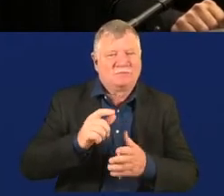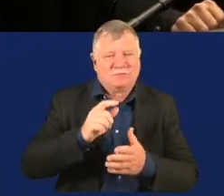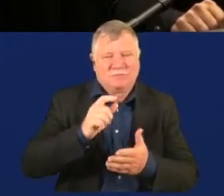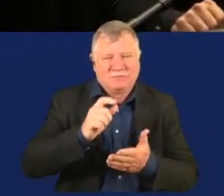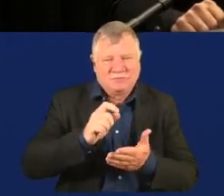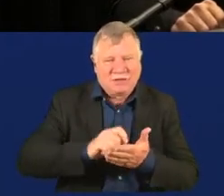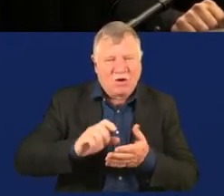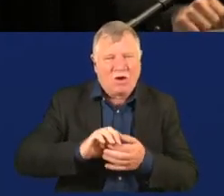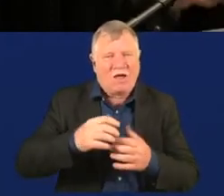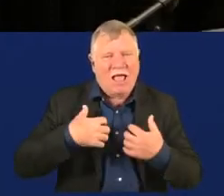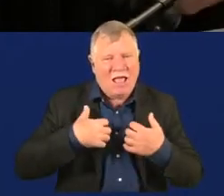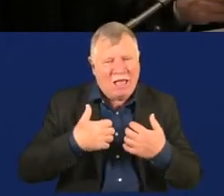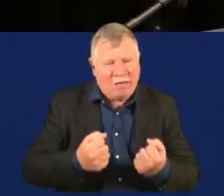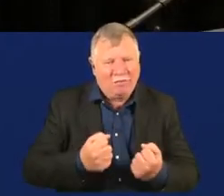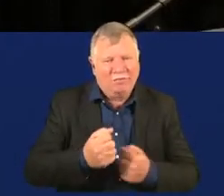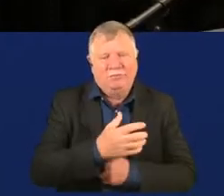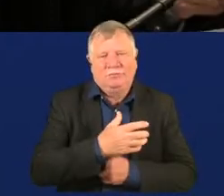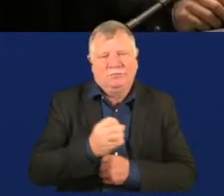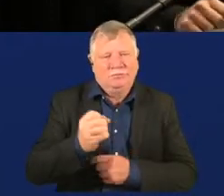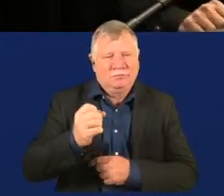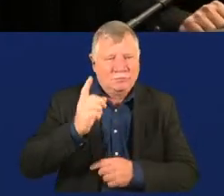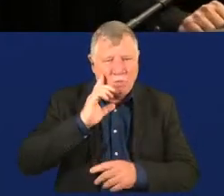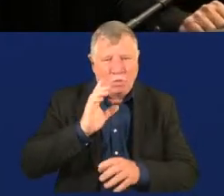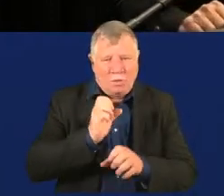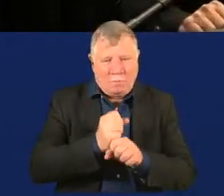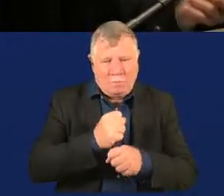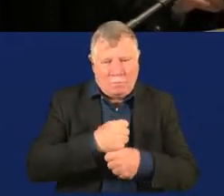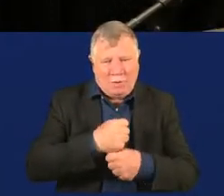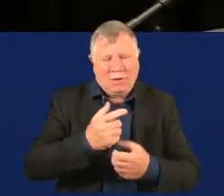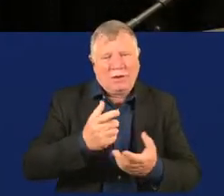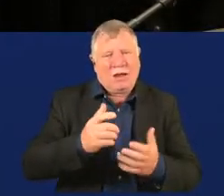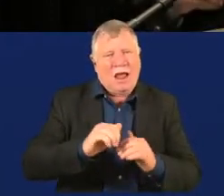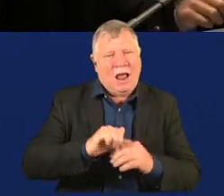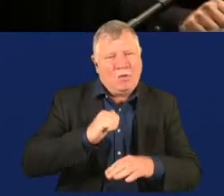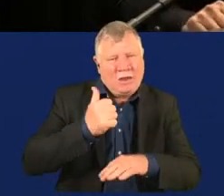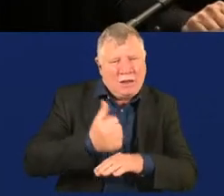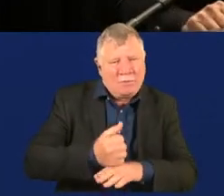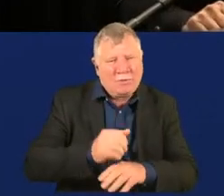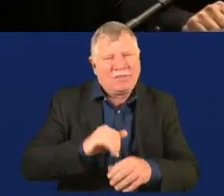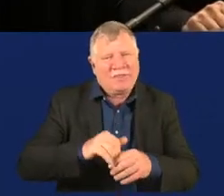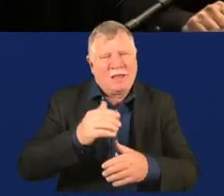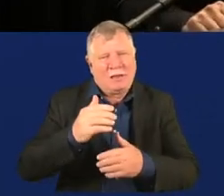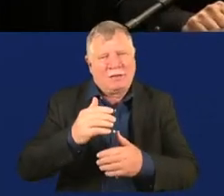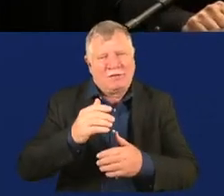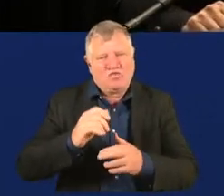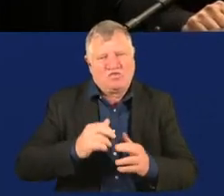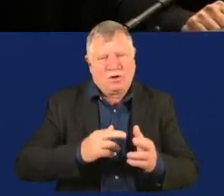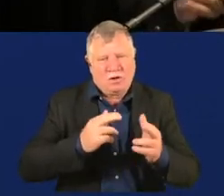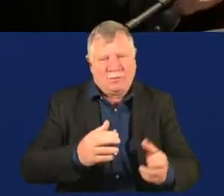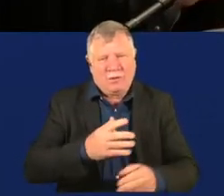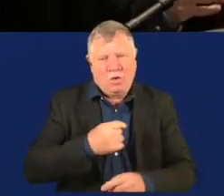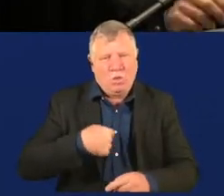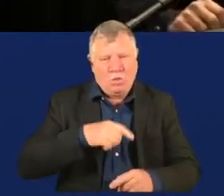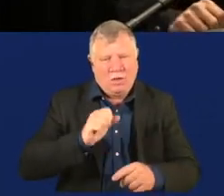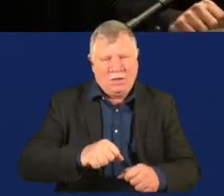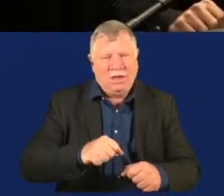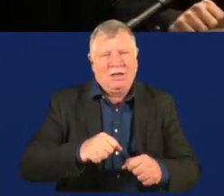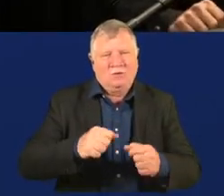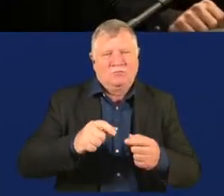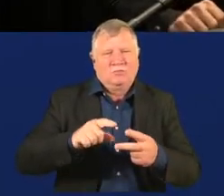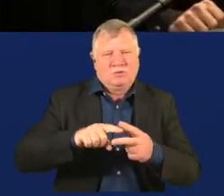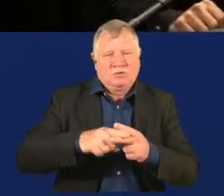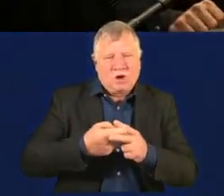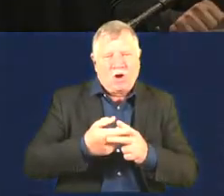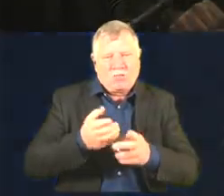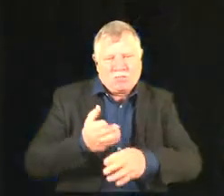team to start working on how we go about implementing, how we go about sequencing some of these recommendations, and we can start closing these gaps